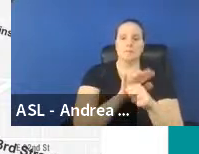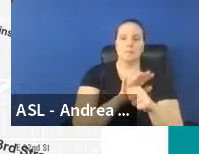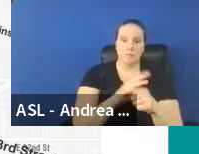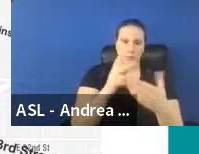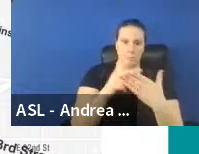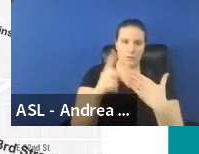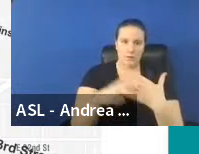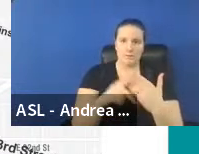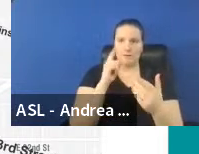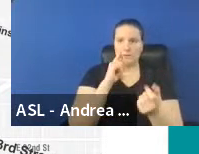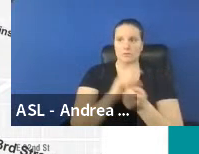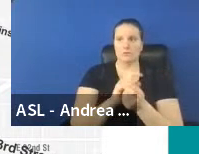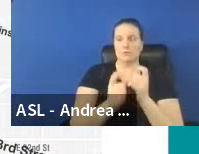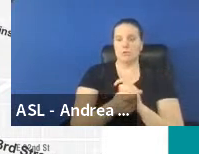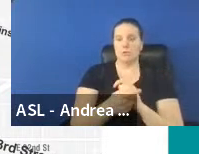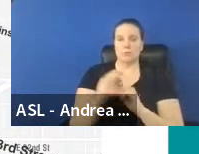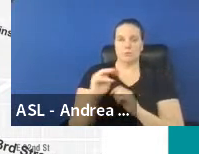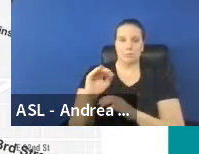transit mode.